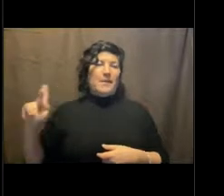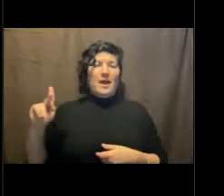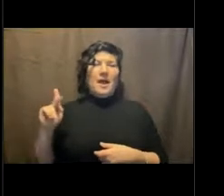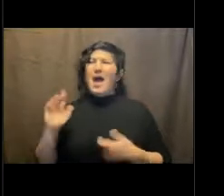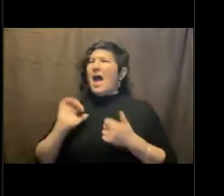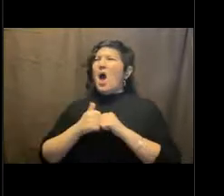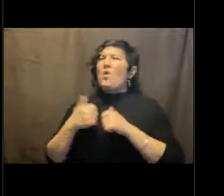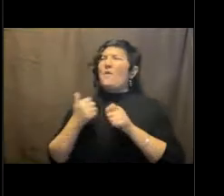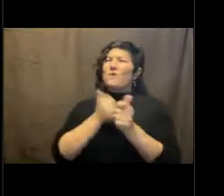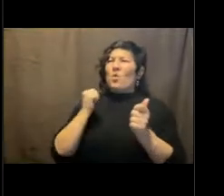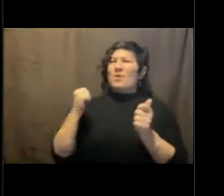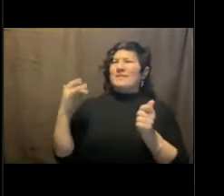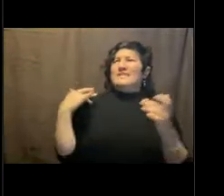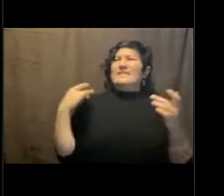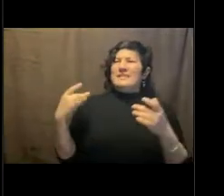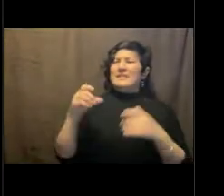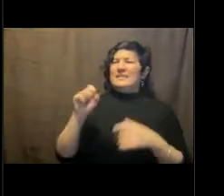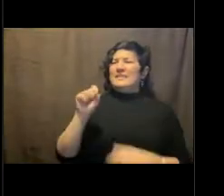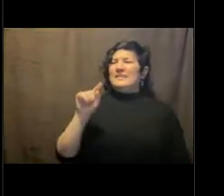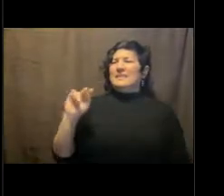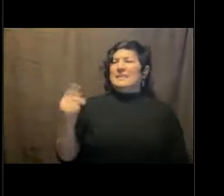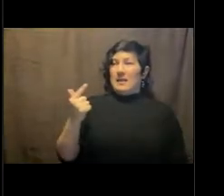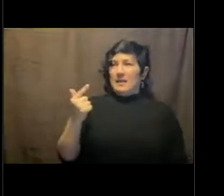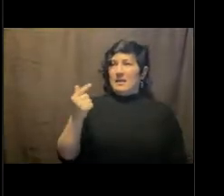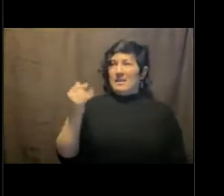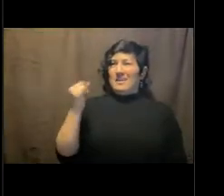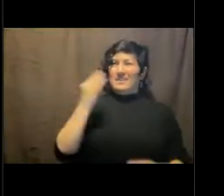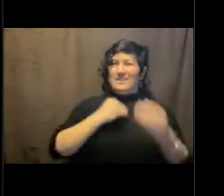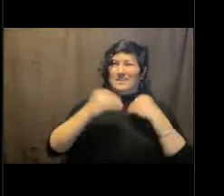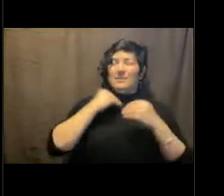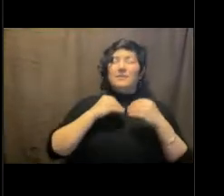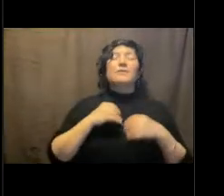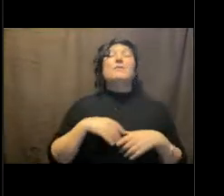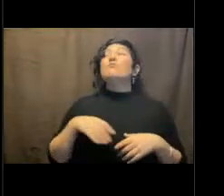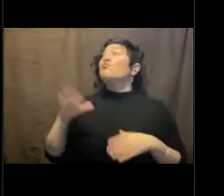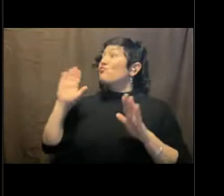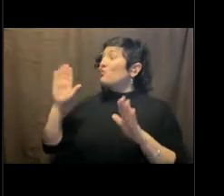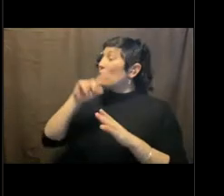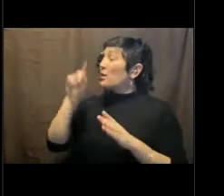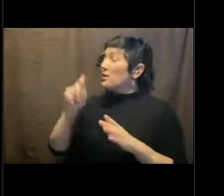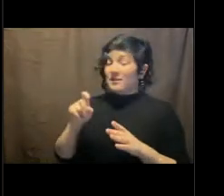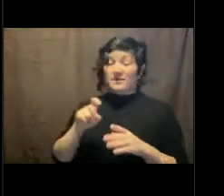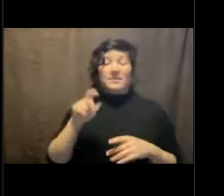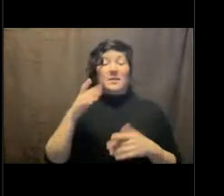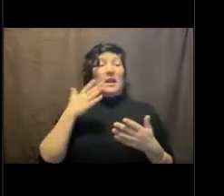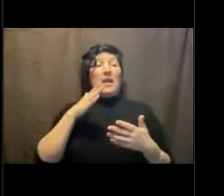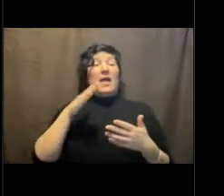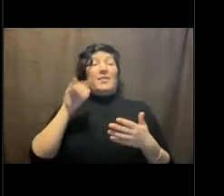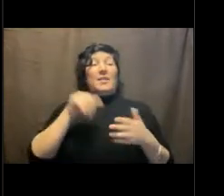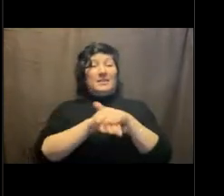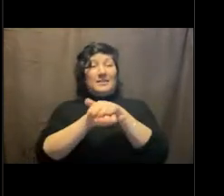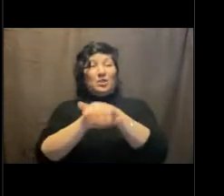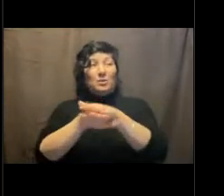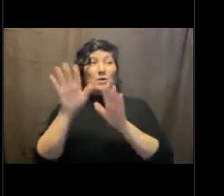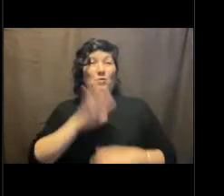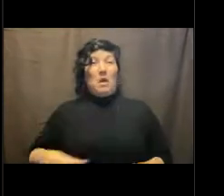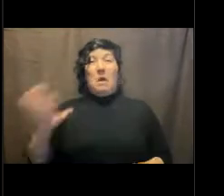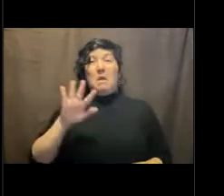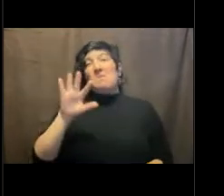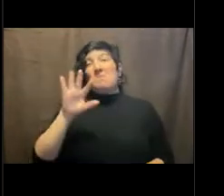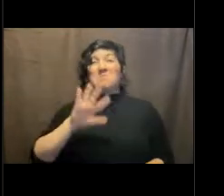jellyfish? Great question. So leatherbacks, because they've been around for just about 90 million years, not too long, right? These turtles have been around